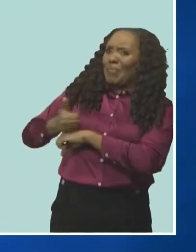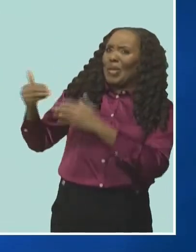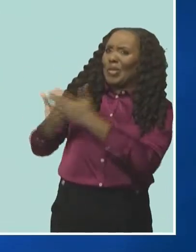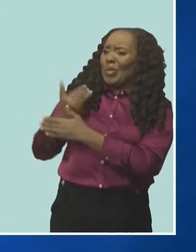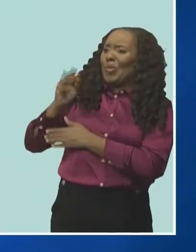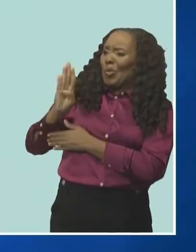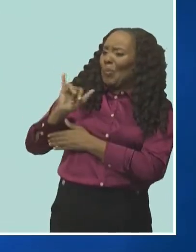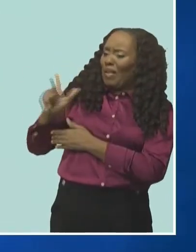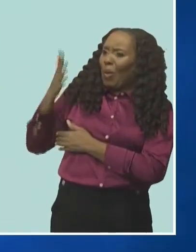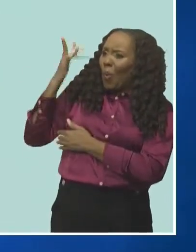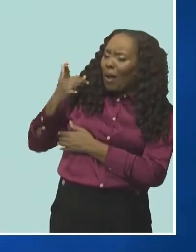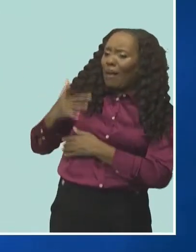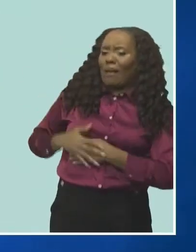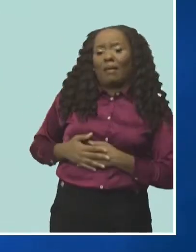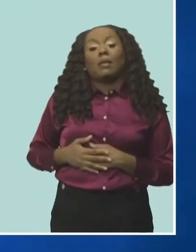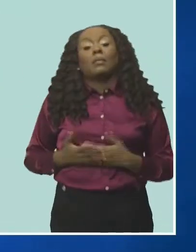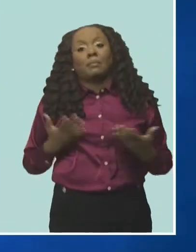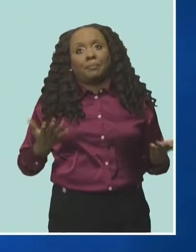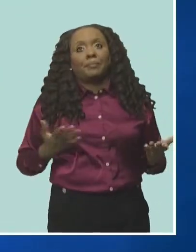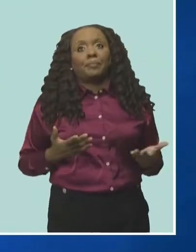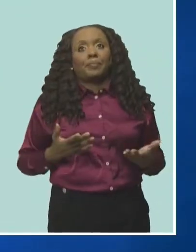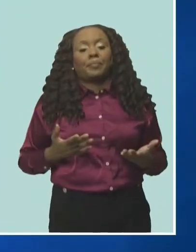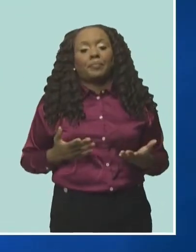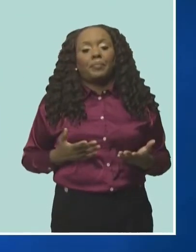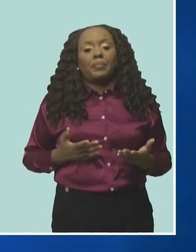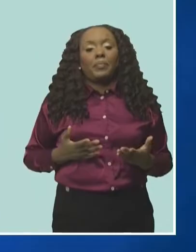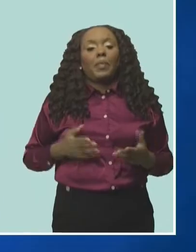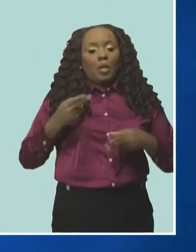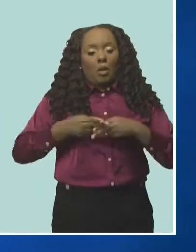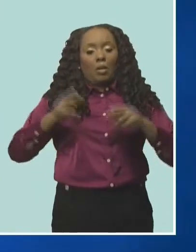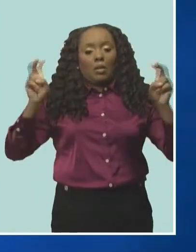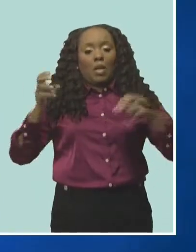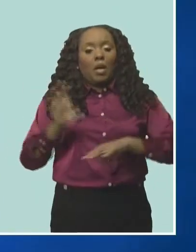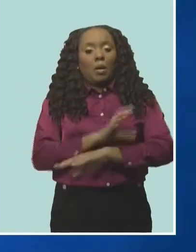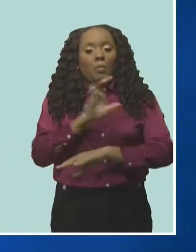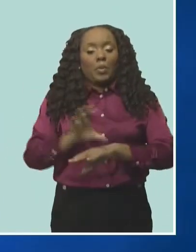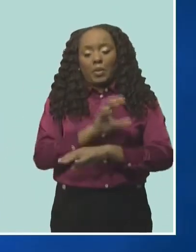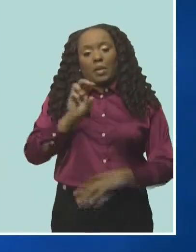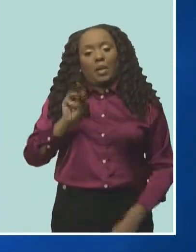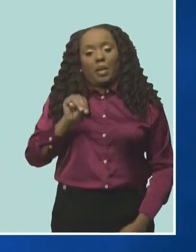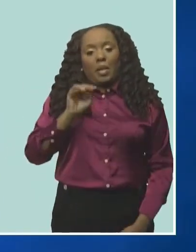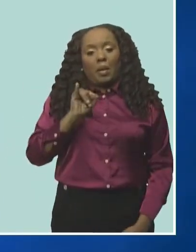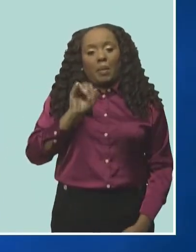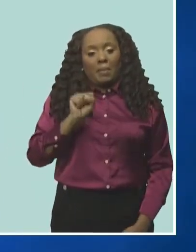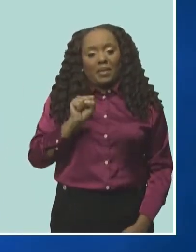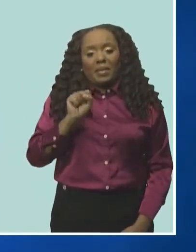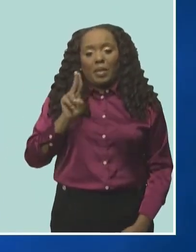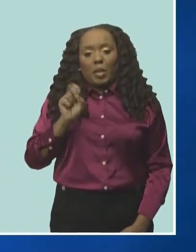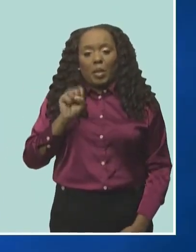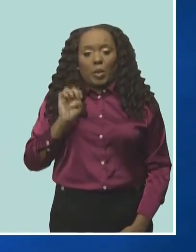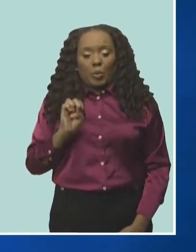you know, and as you've just said, the Computer Misuse Act is almost 20 years old, and technology sector